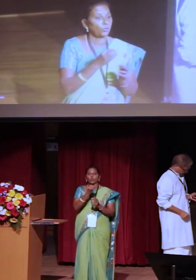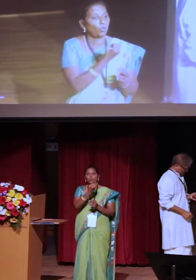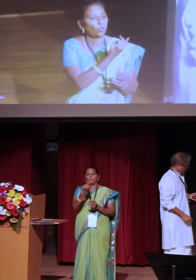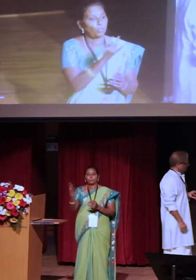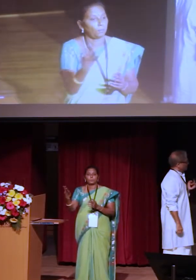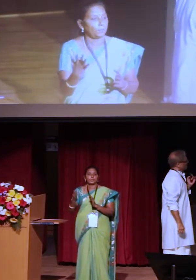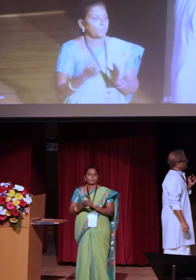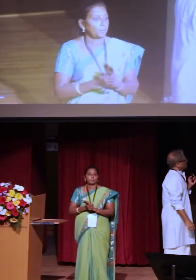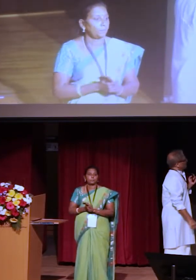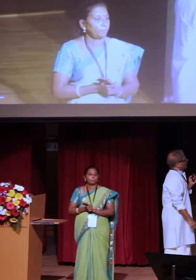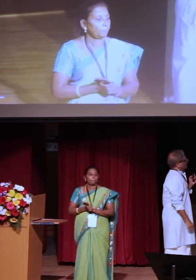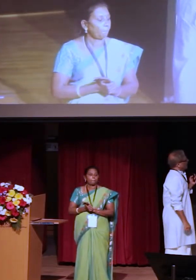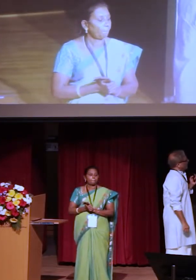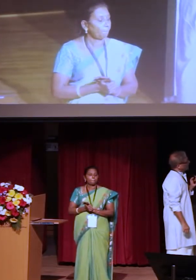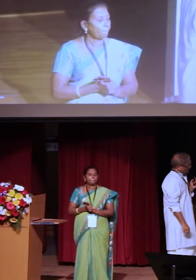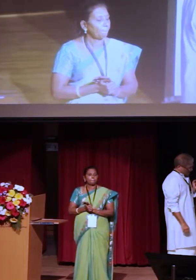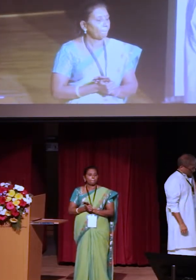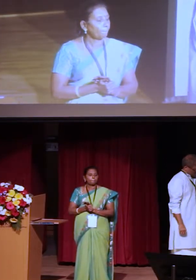numeracy?